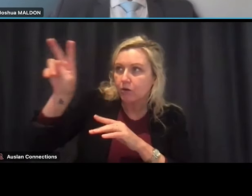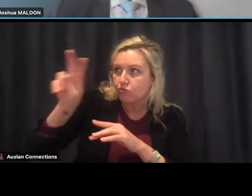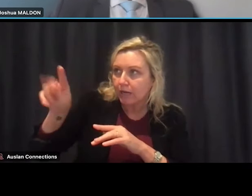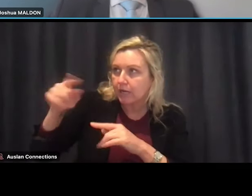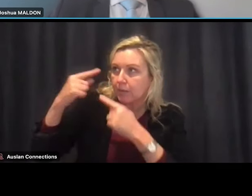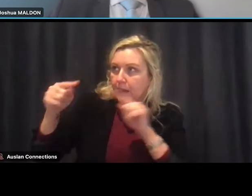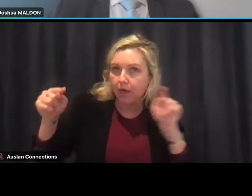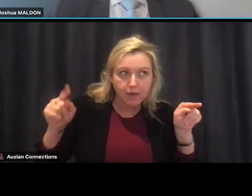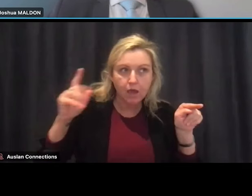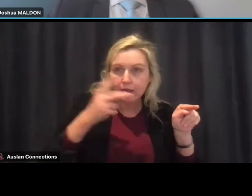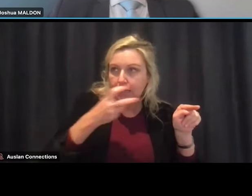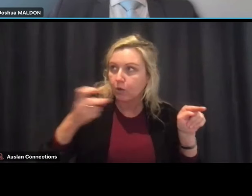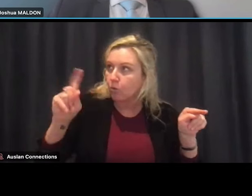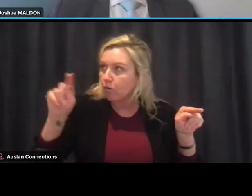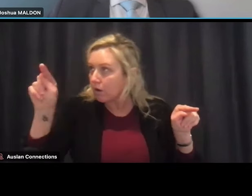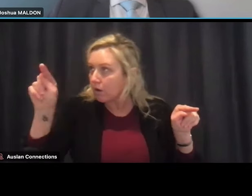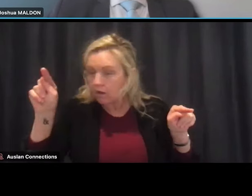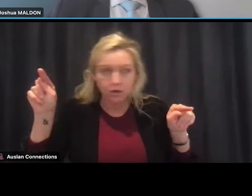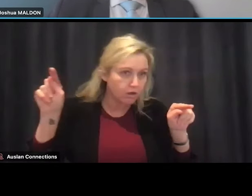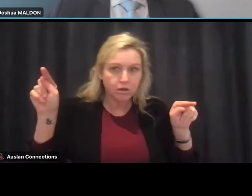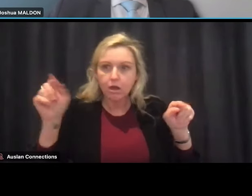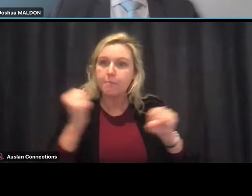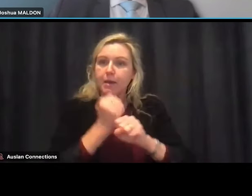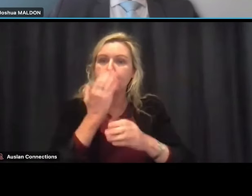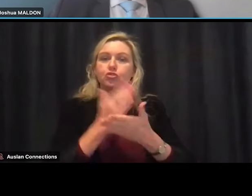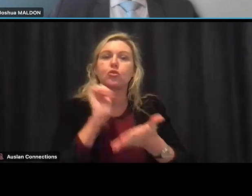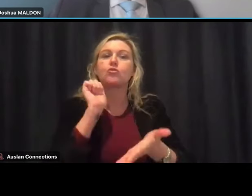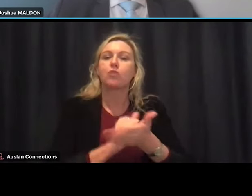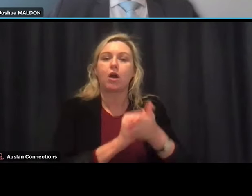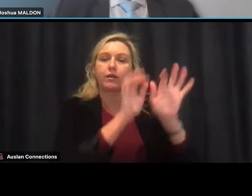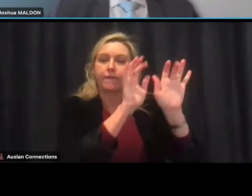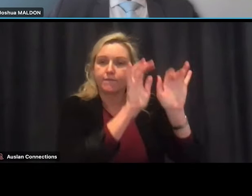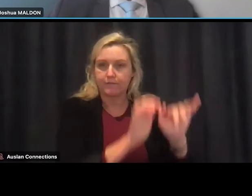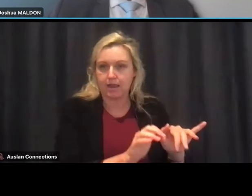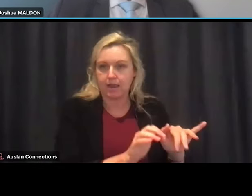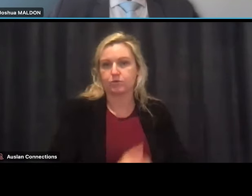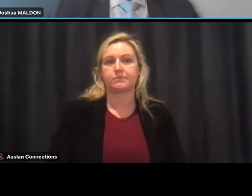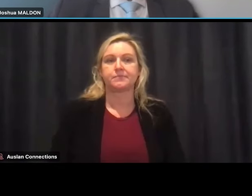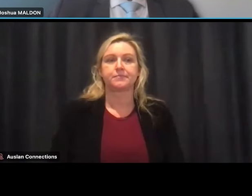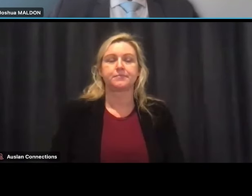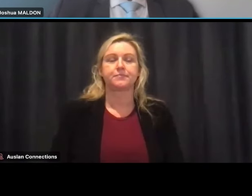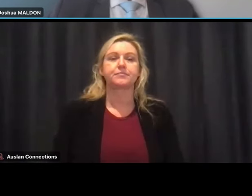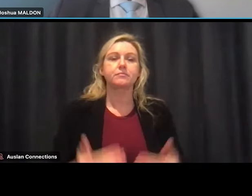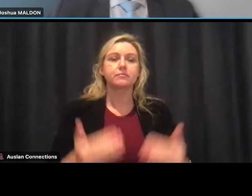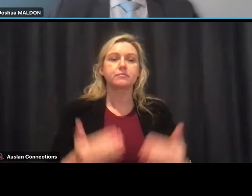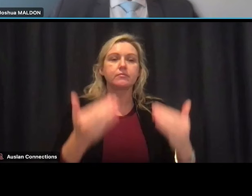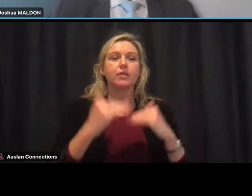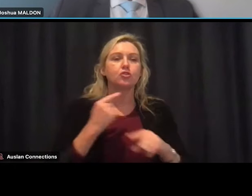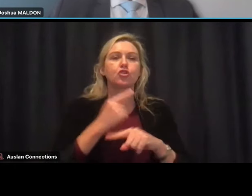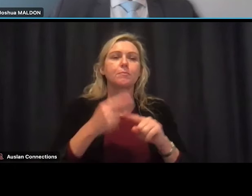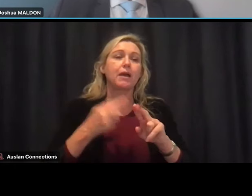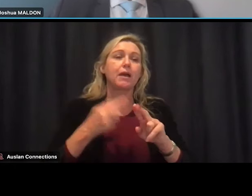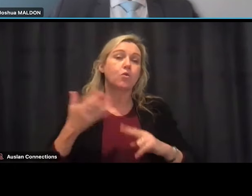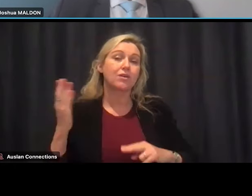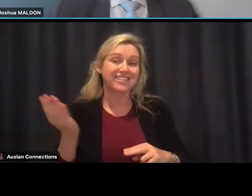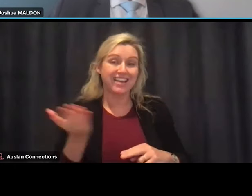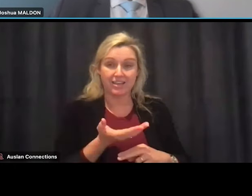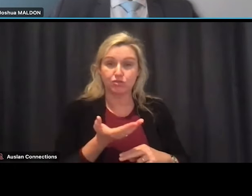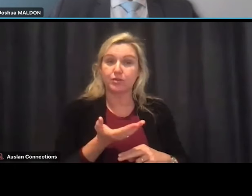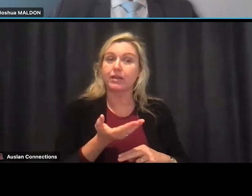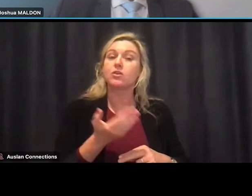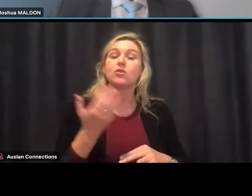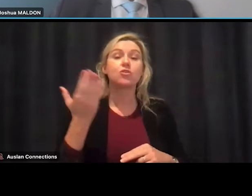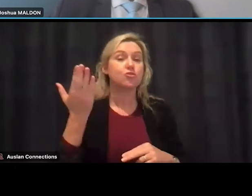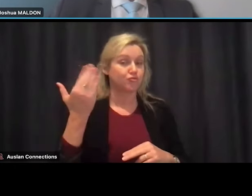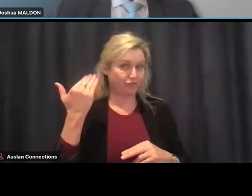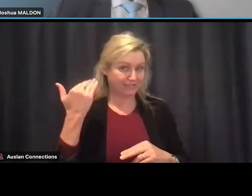accuracy. The next few sections are specific to reporting of catering, and there have been some changes since